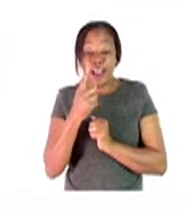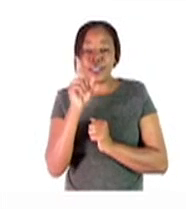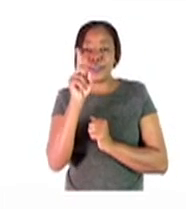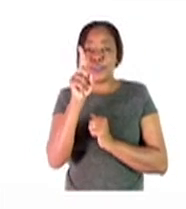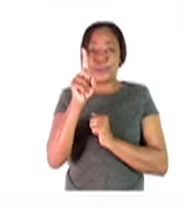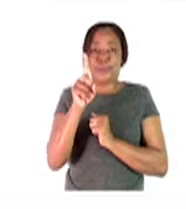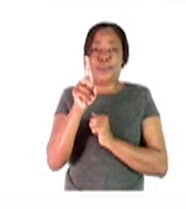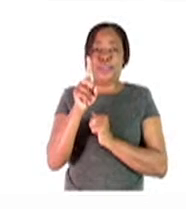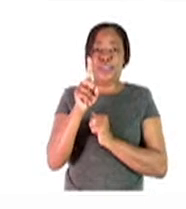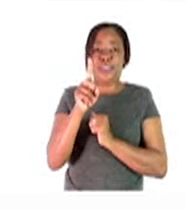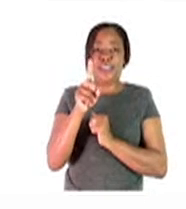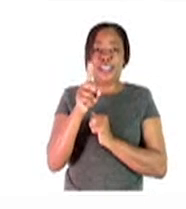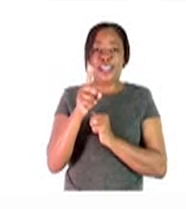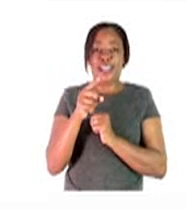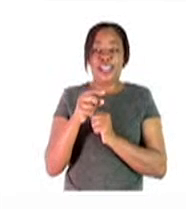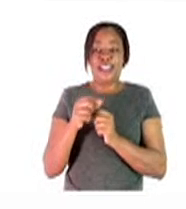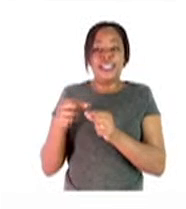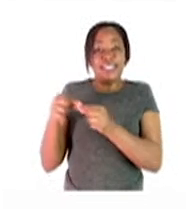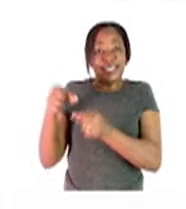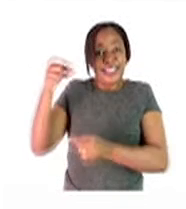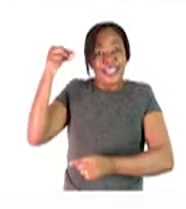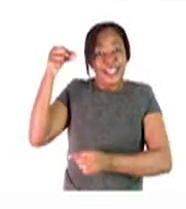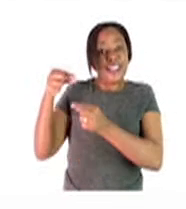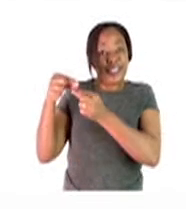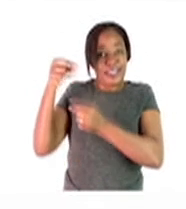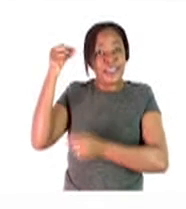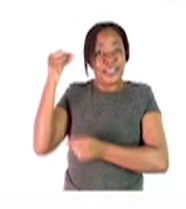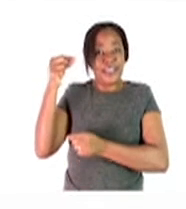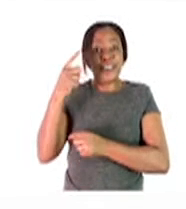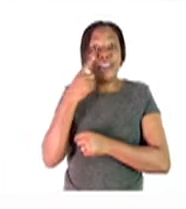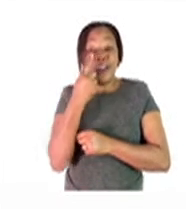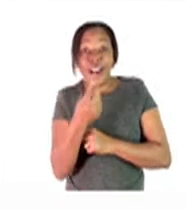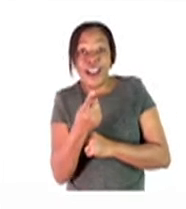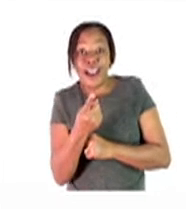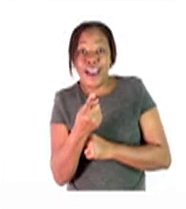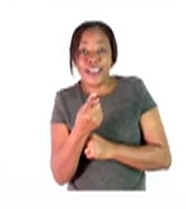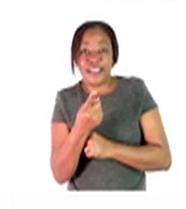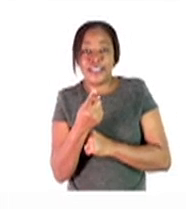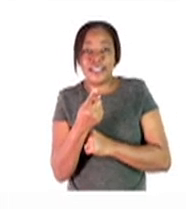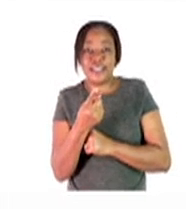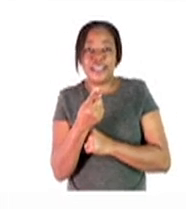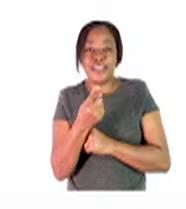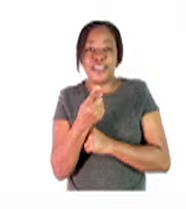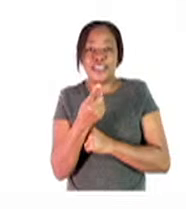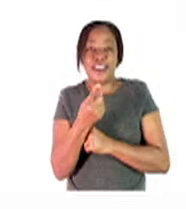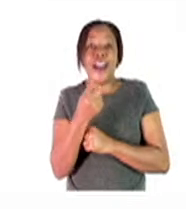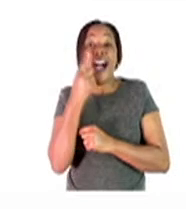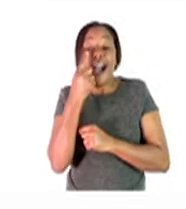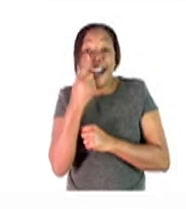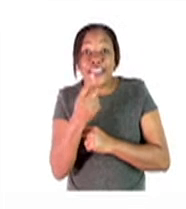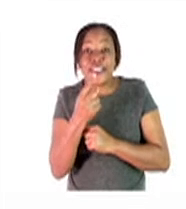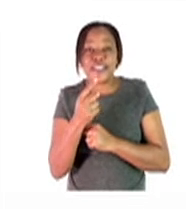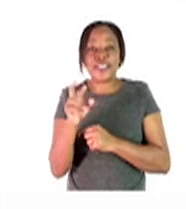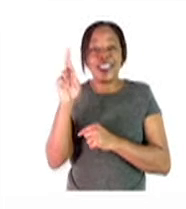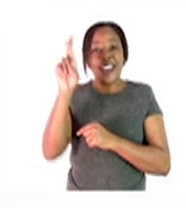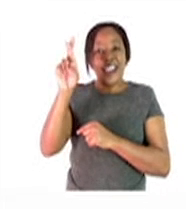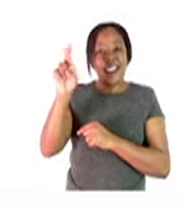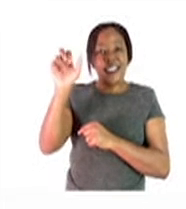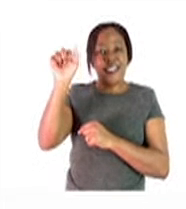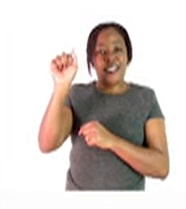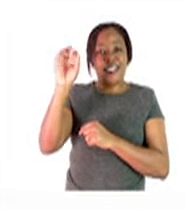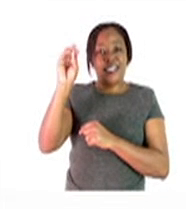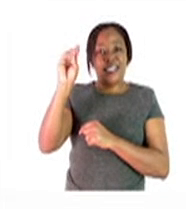here. Are you together with me? If you are following with me, there is one which is just visible in my eyes. I have seen